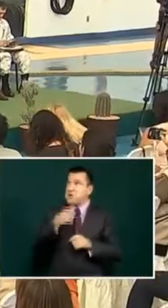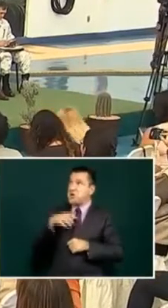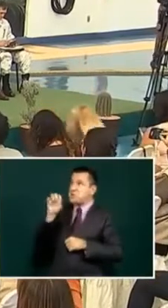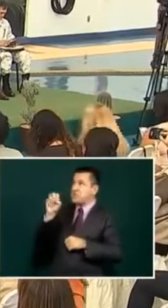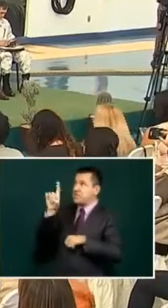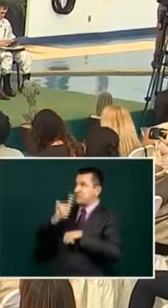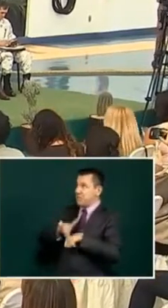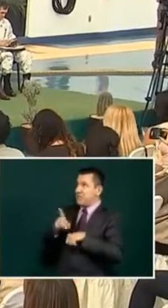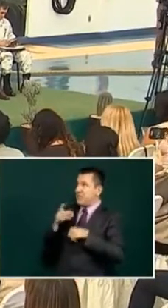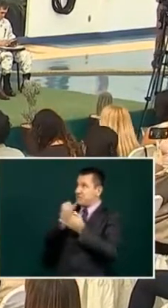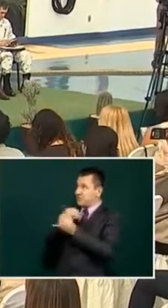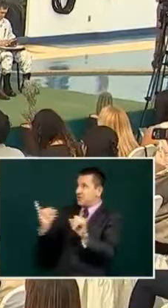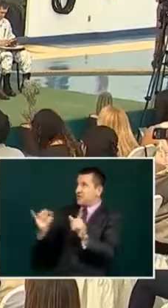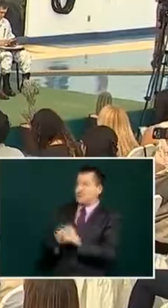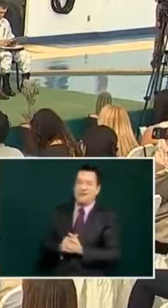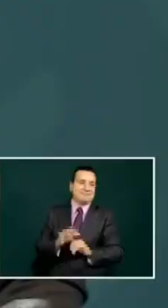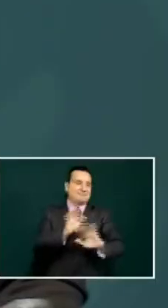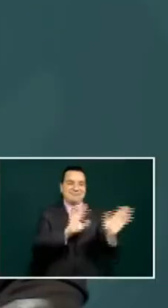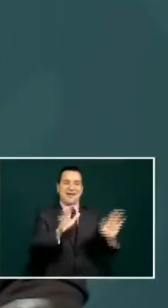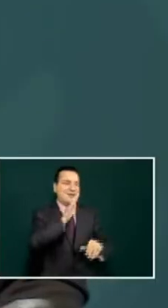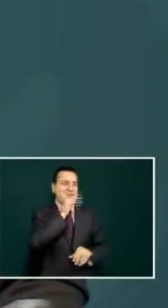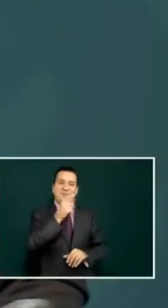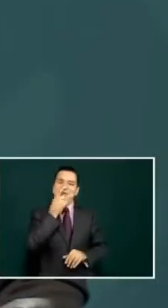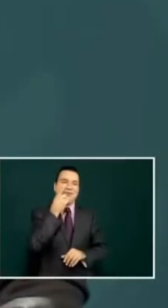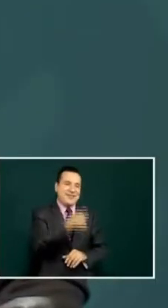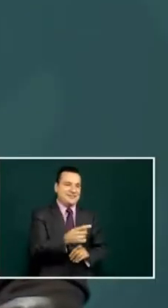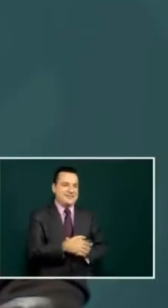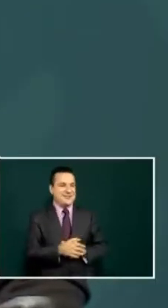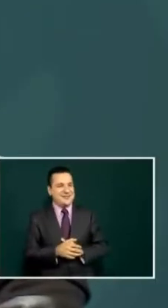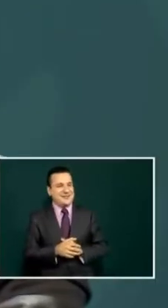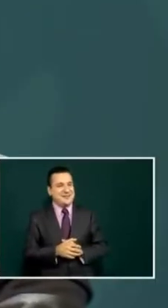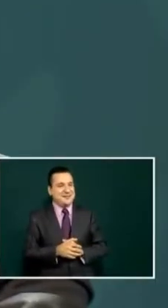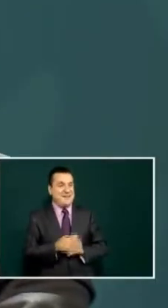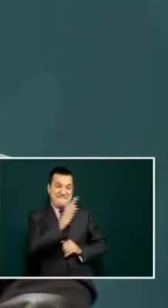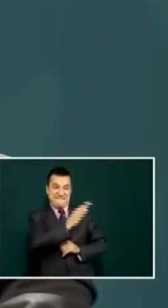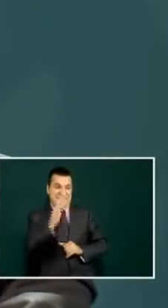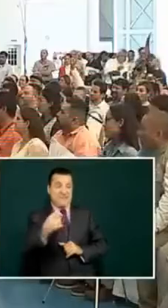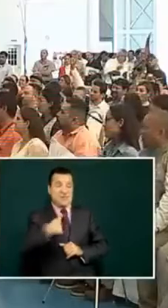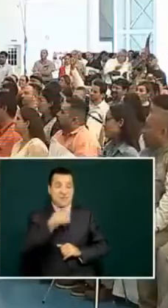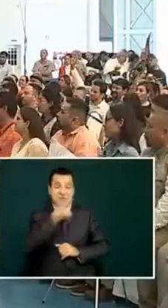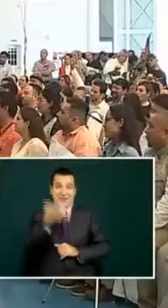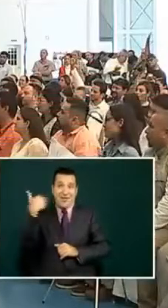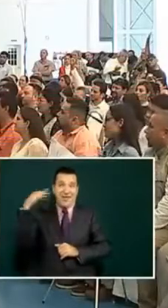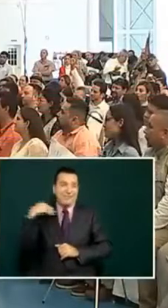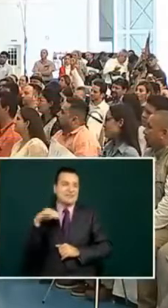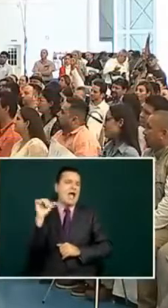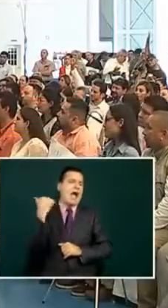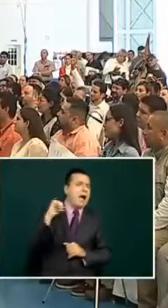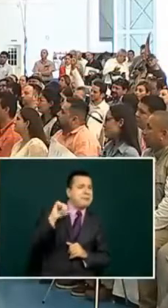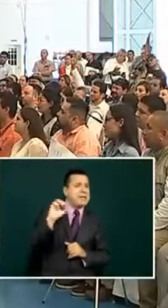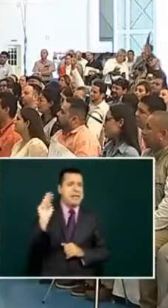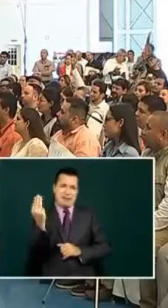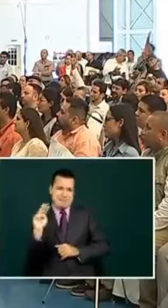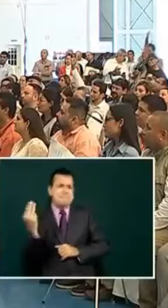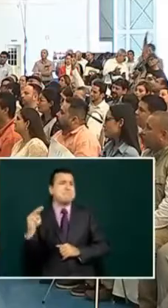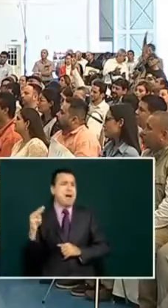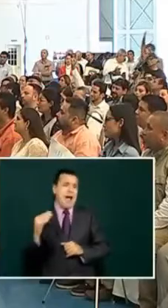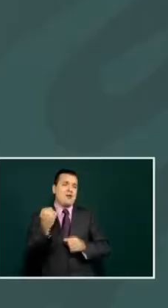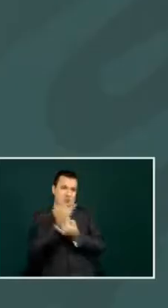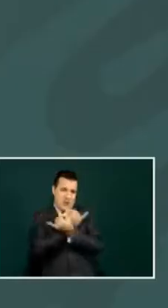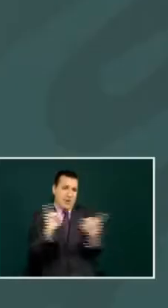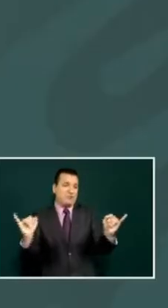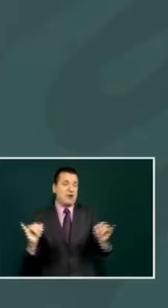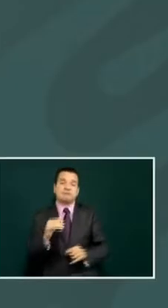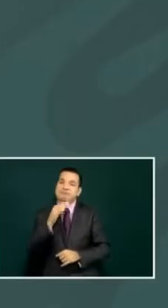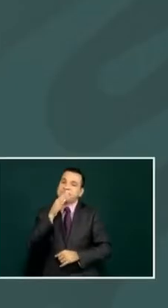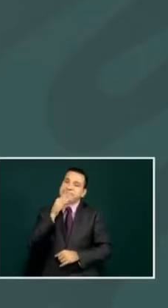sixty days he said no I'm not gonna give a date anymore because before they said April or May and